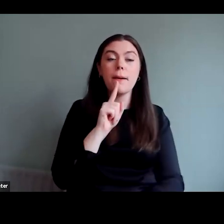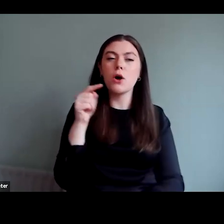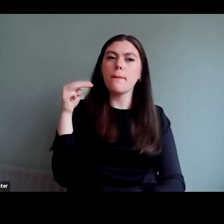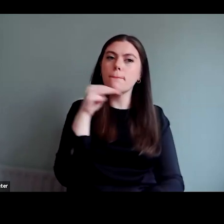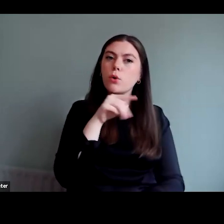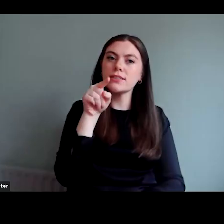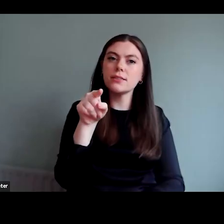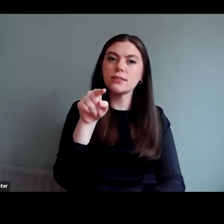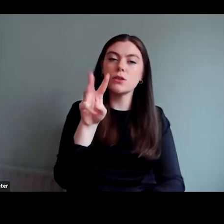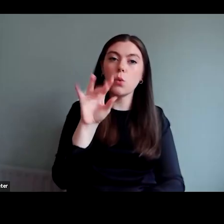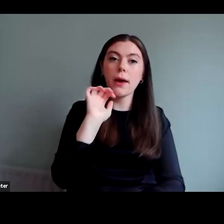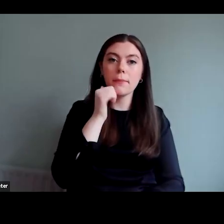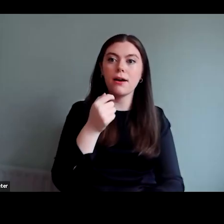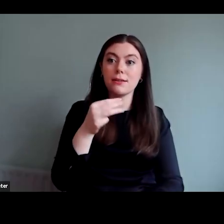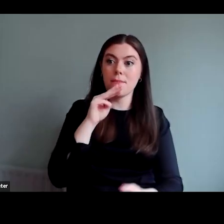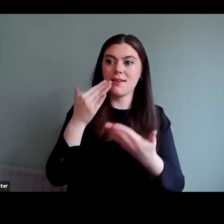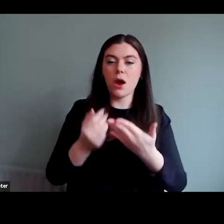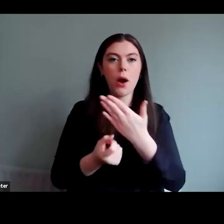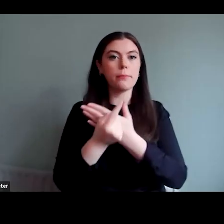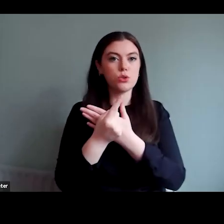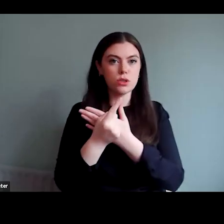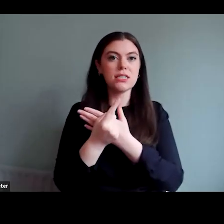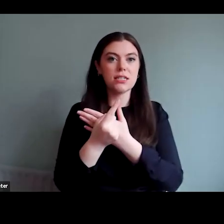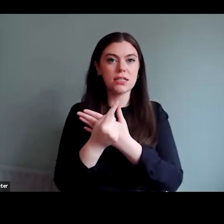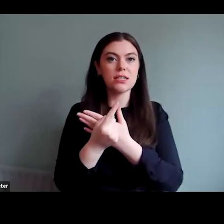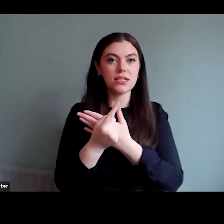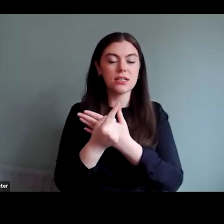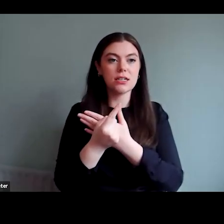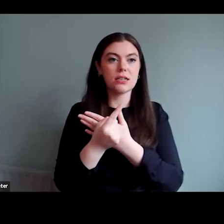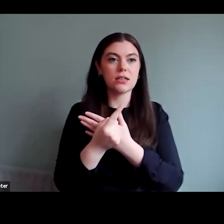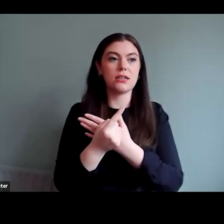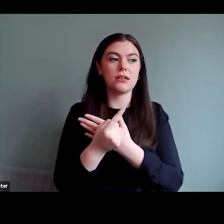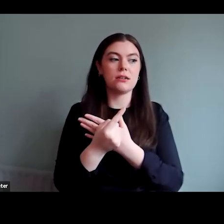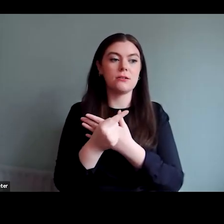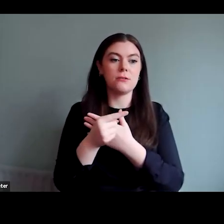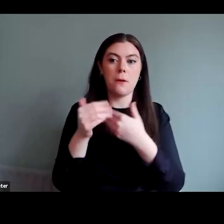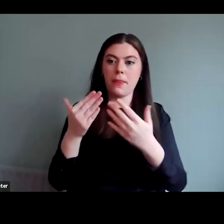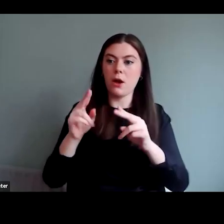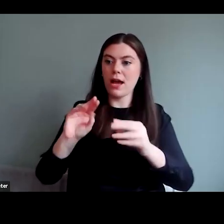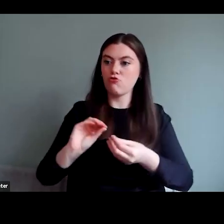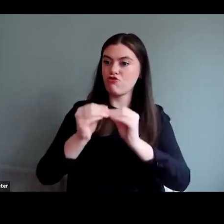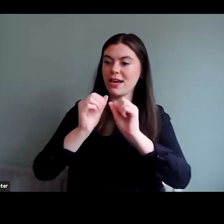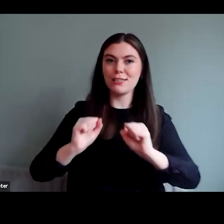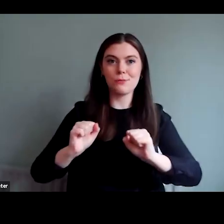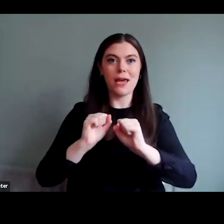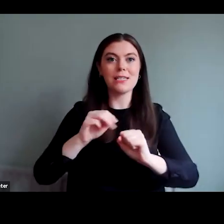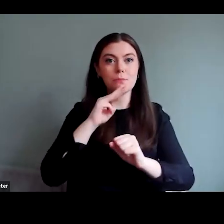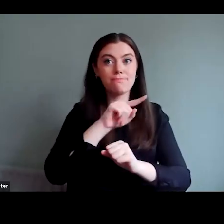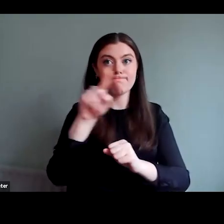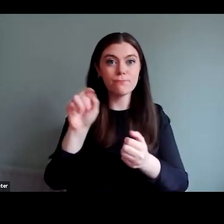that was that it gave an opportunity, I suppose, to create a space where these groups